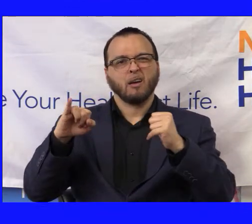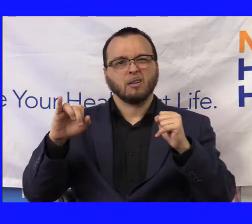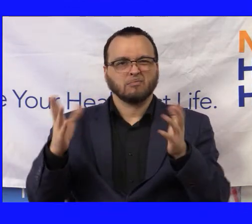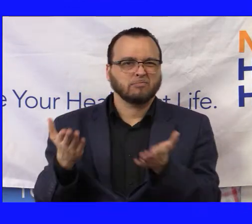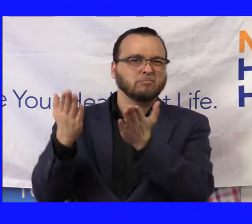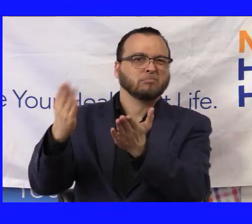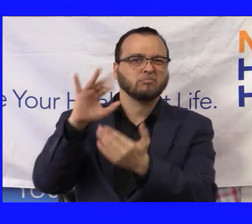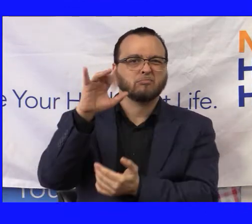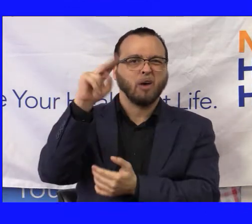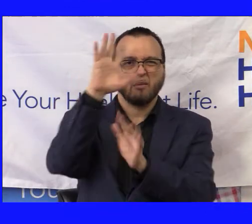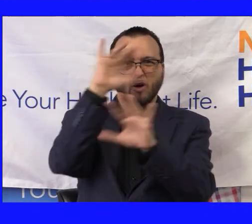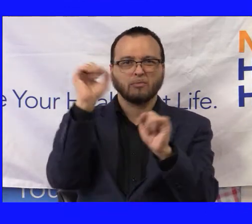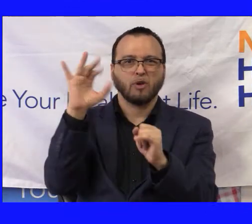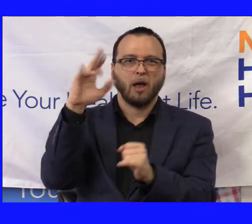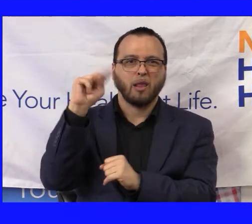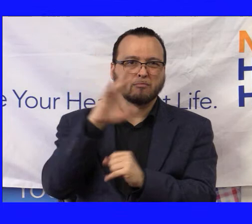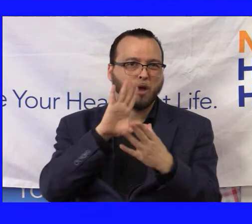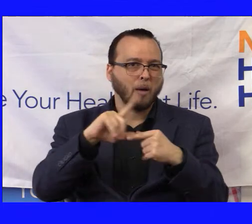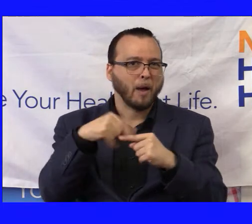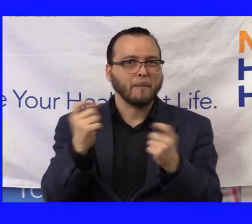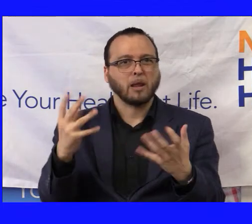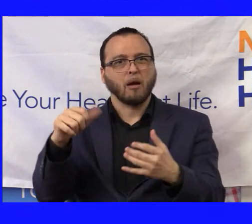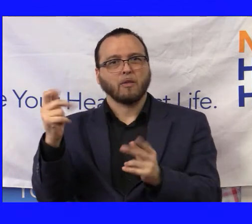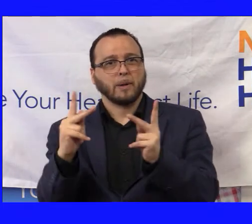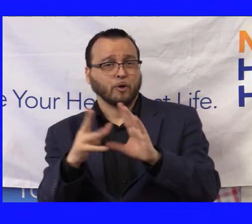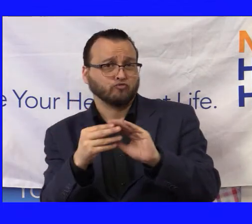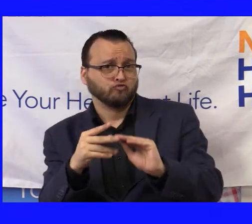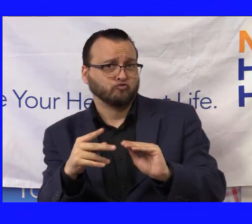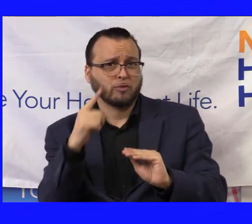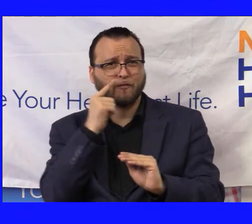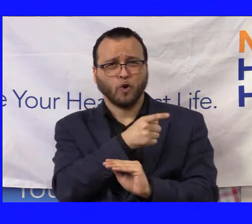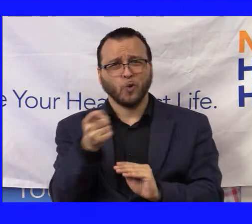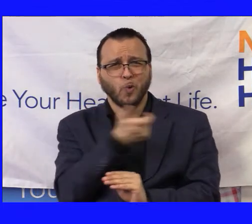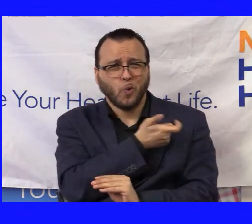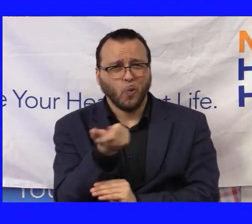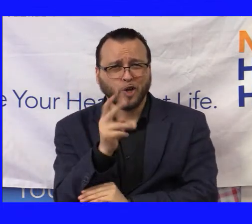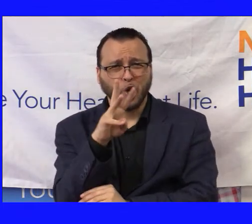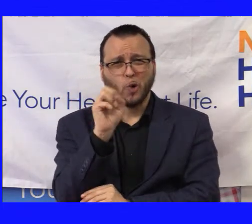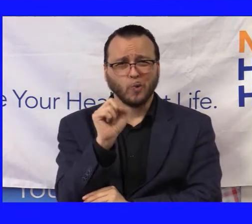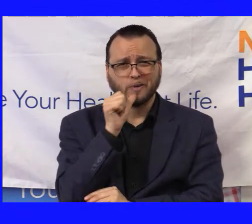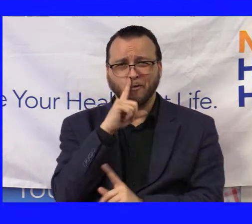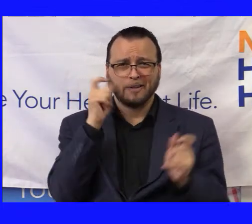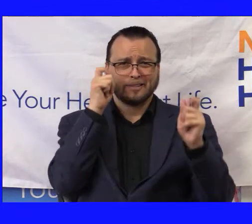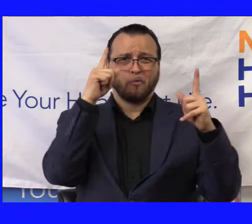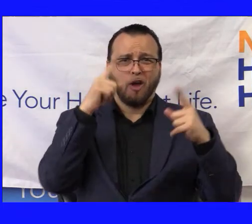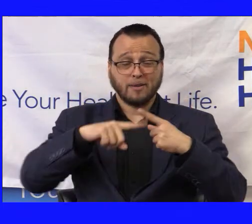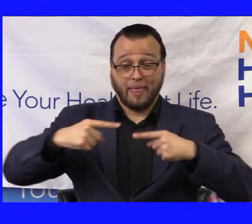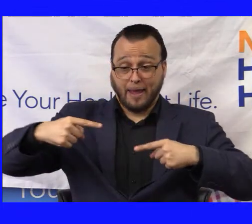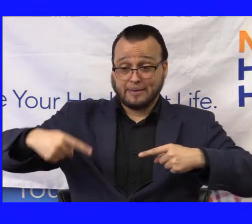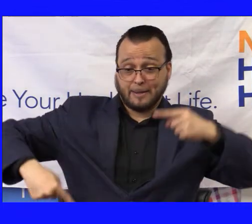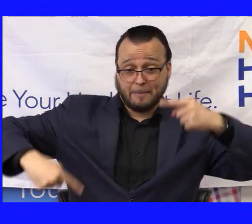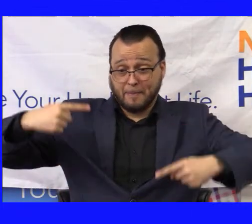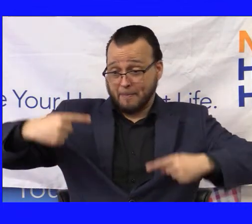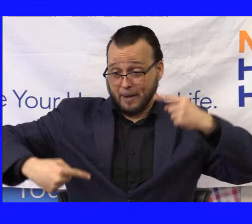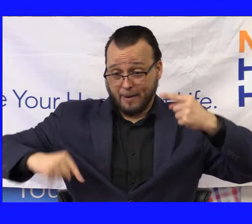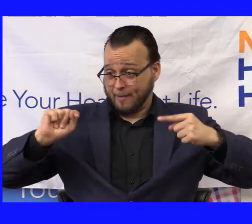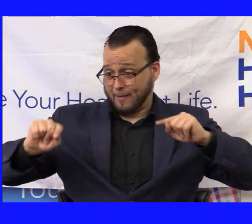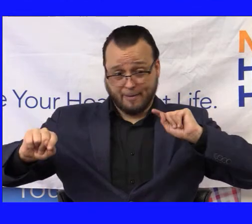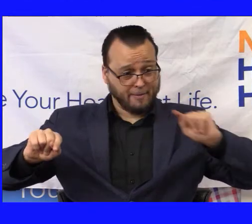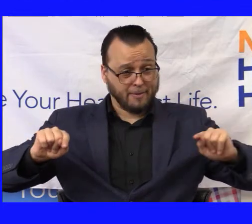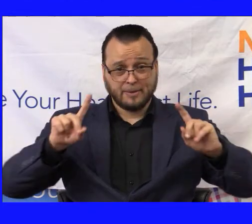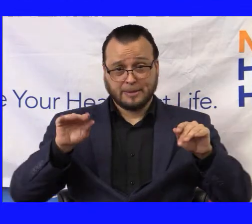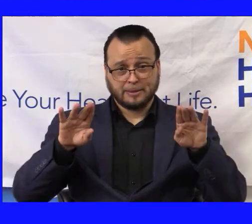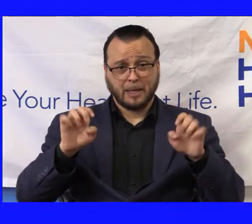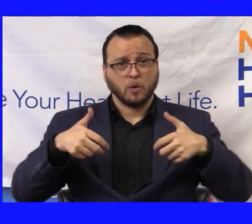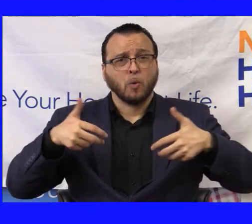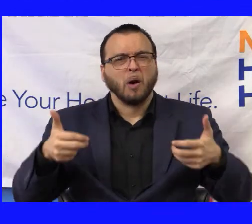speaking about. It's no surprise, again, for those of you who follow the news, the debate is really what constitutes infrastructure at this